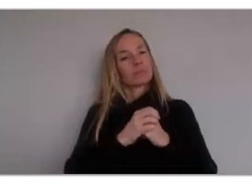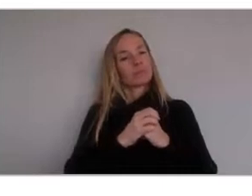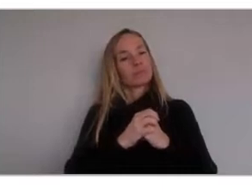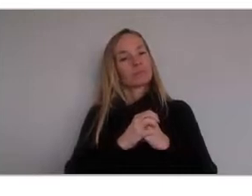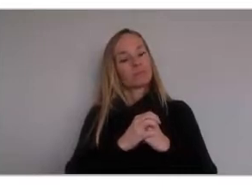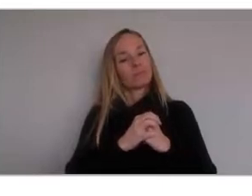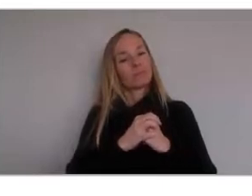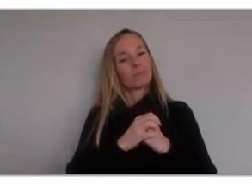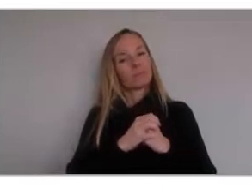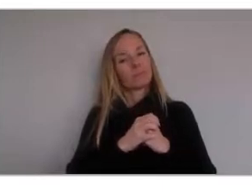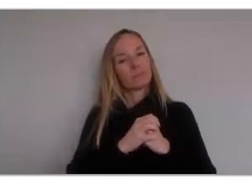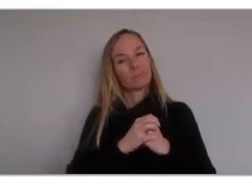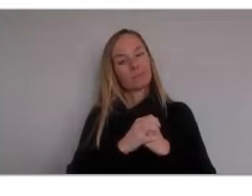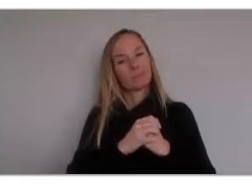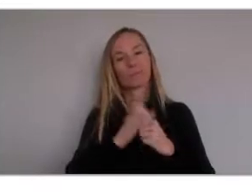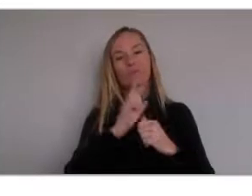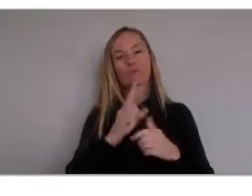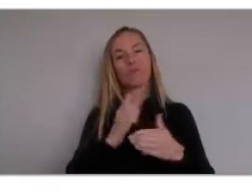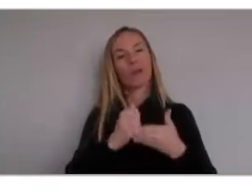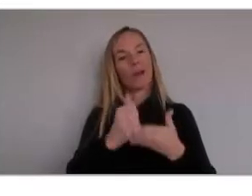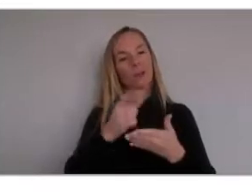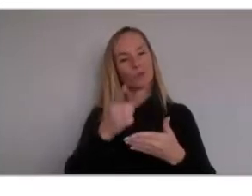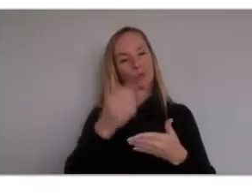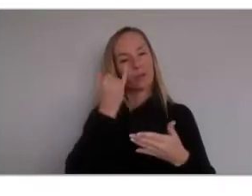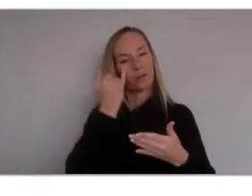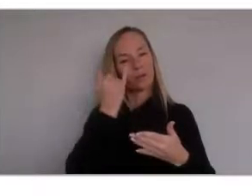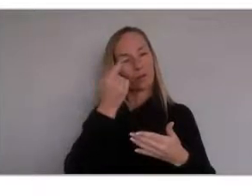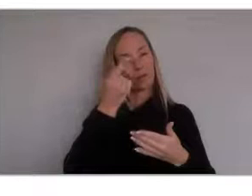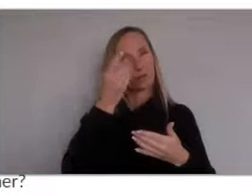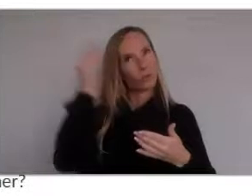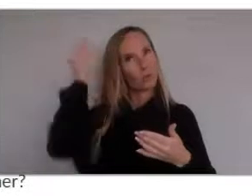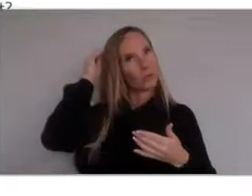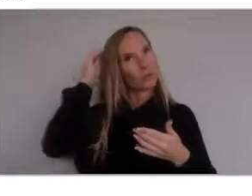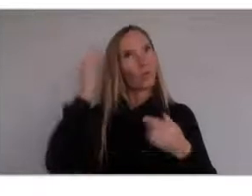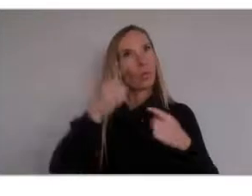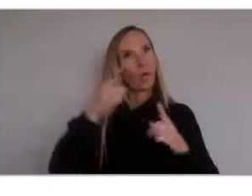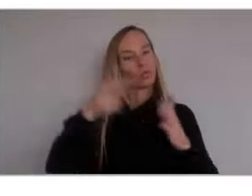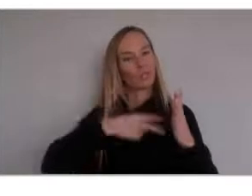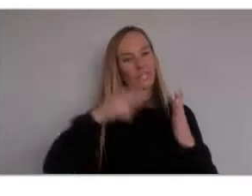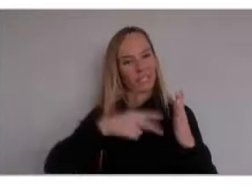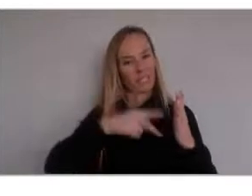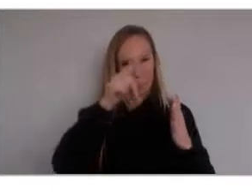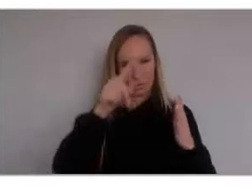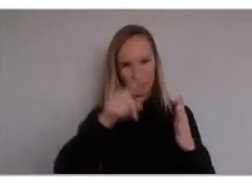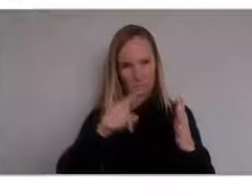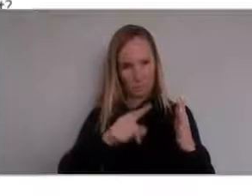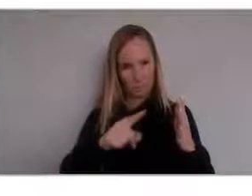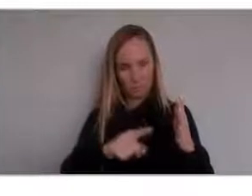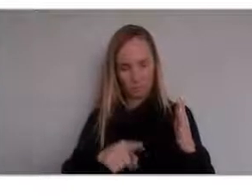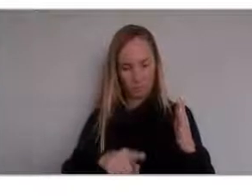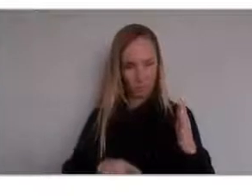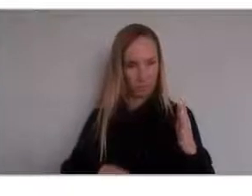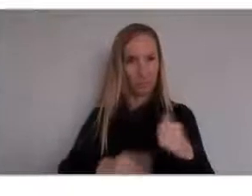really helpful if you have this in the back of your mind while you're reading the text. So here are a bunch of questions, and